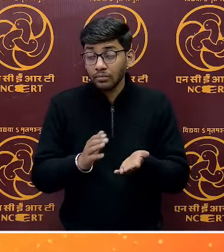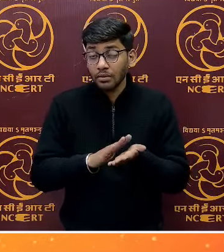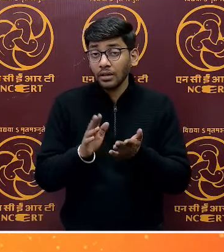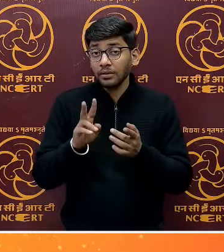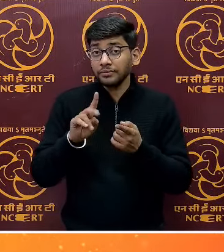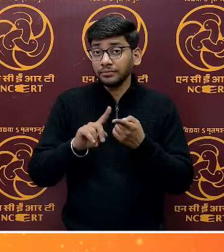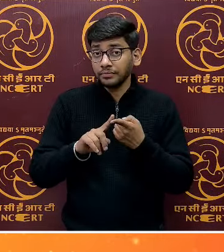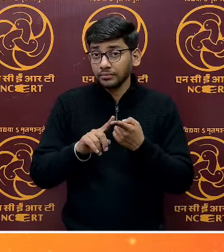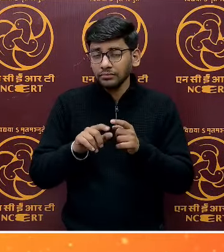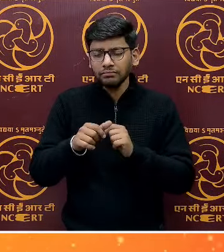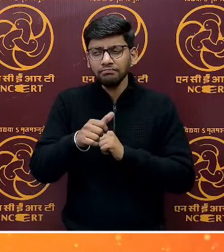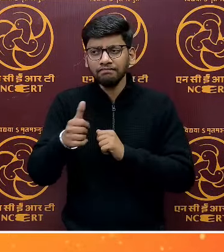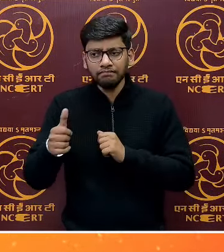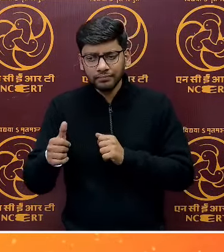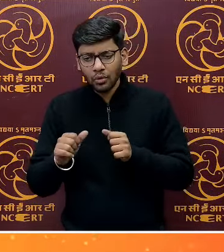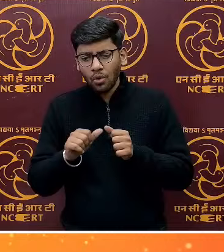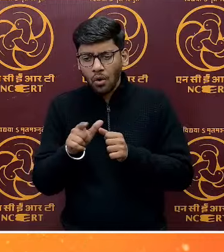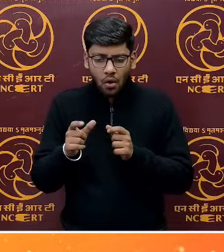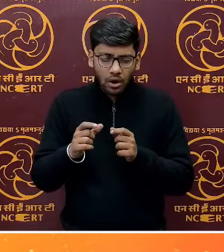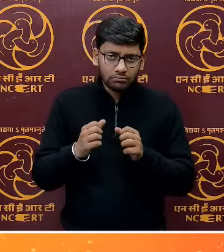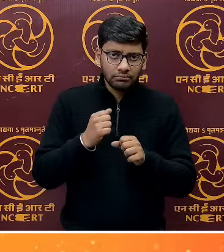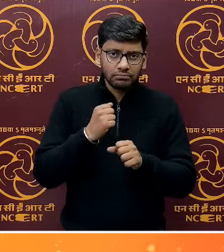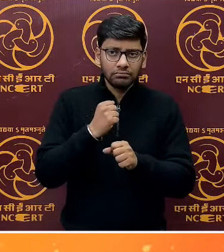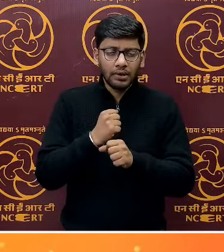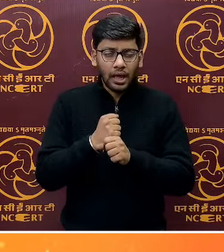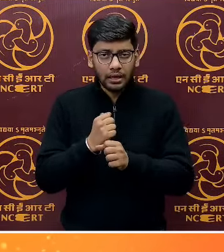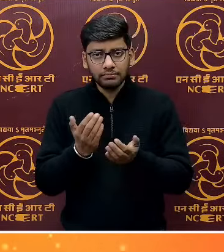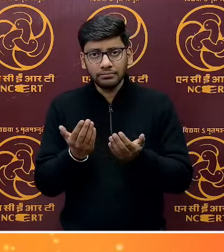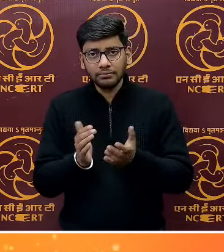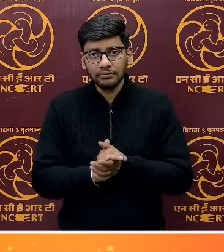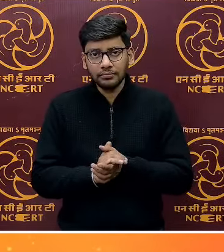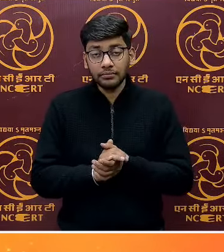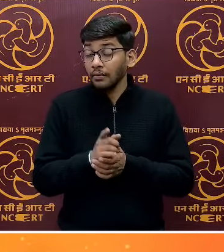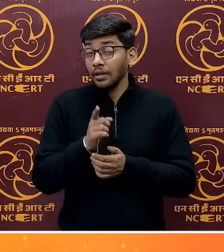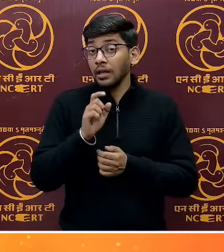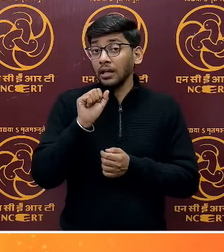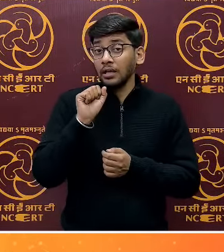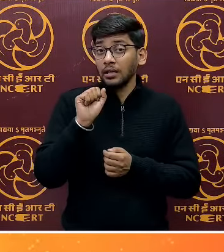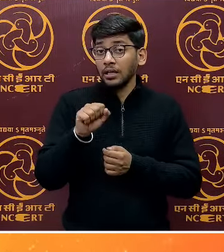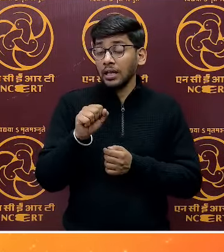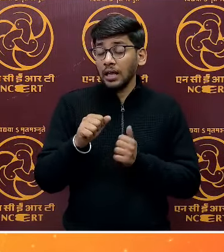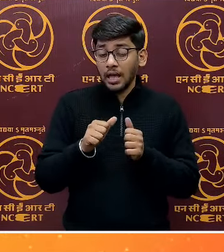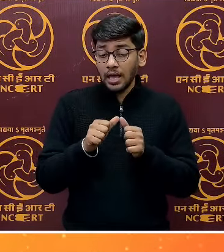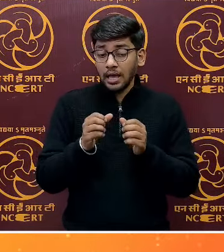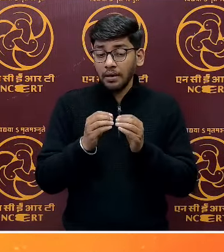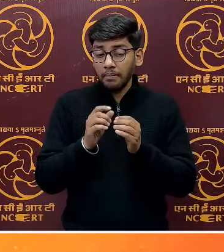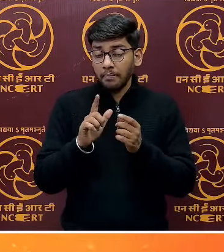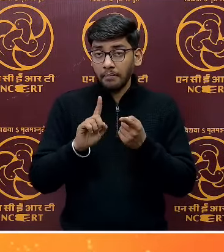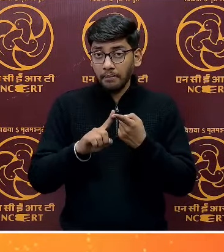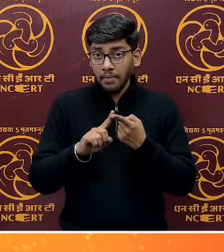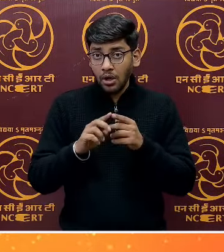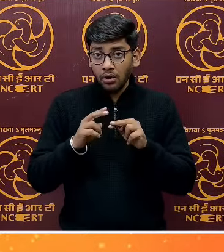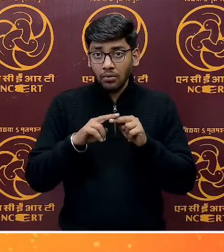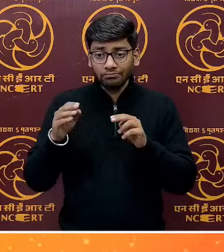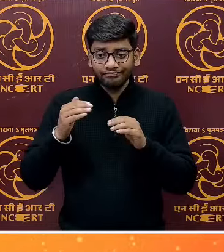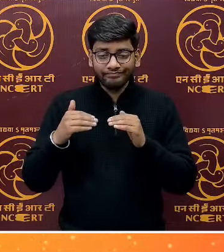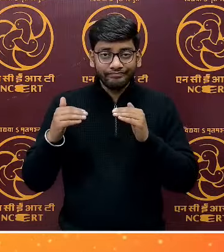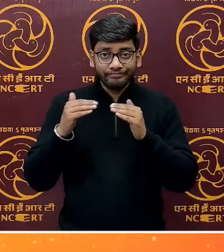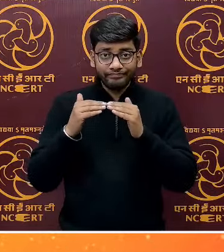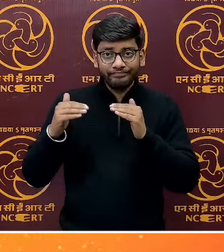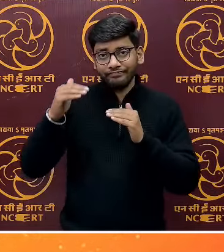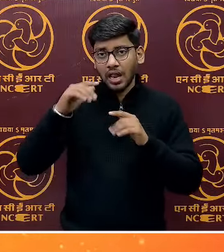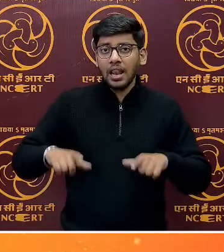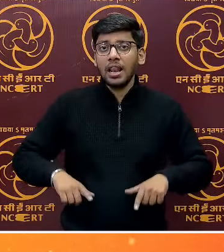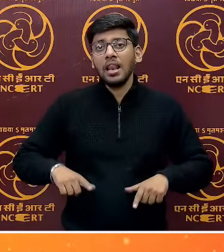towards others, and everybody should have goodwill towards each other, and that's how we'll be able to soar high Yes. in